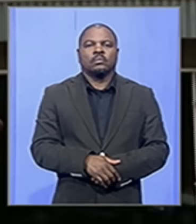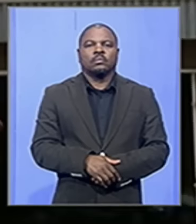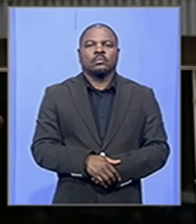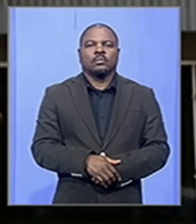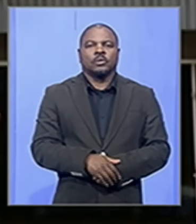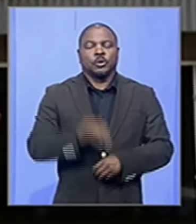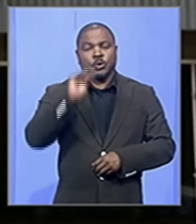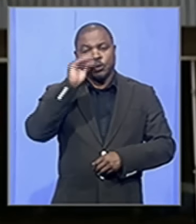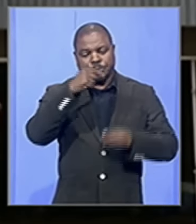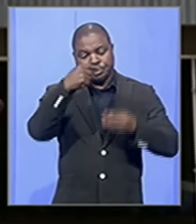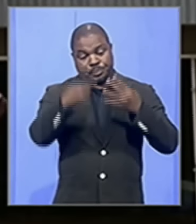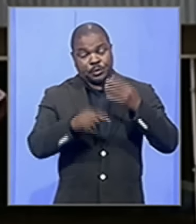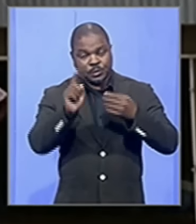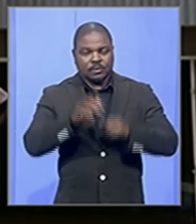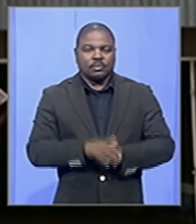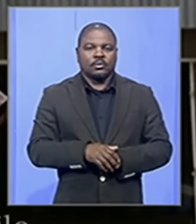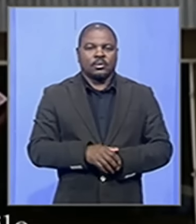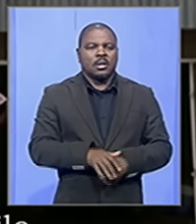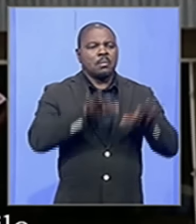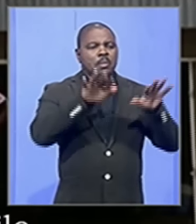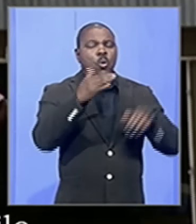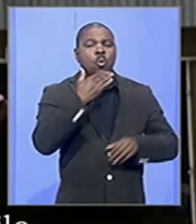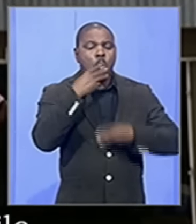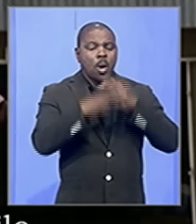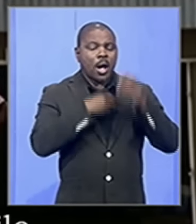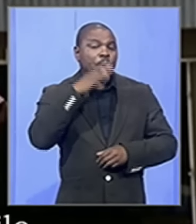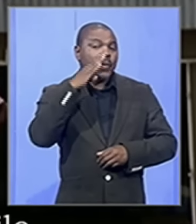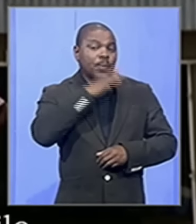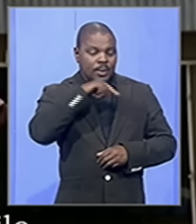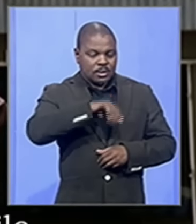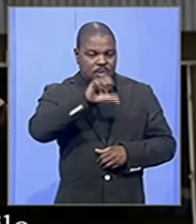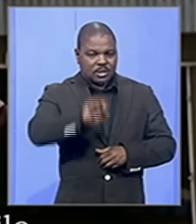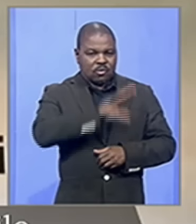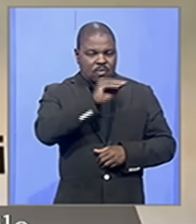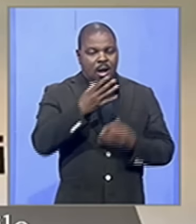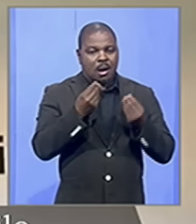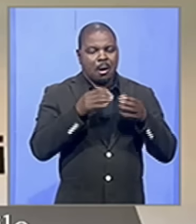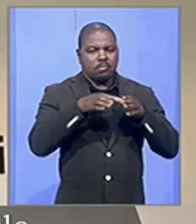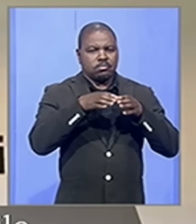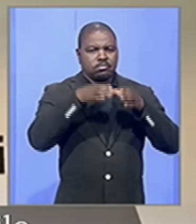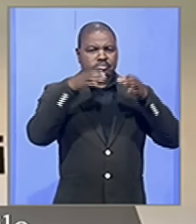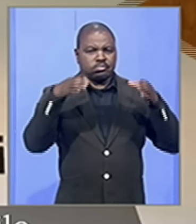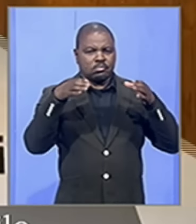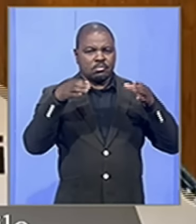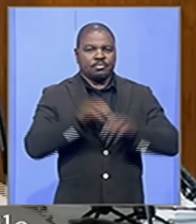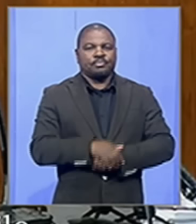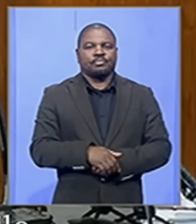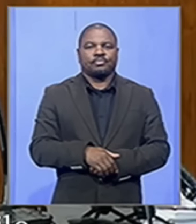Mo kgasong eno re utlwa fa palo ya batho ba ba sa direng mo nageng e oketsegileng.